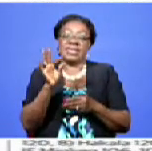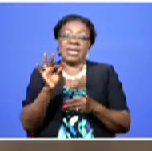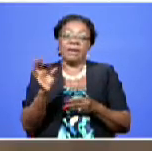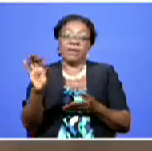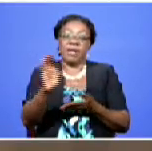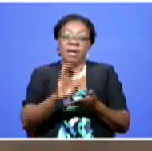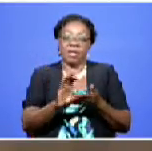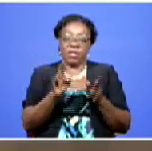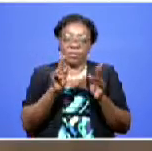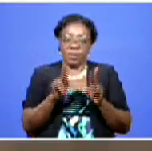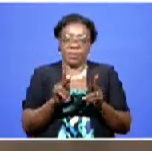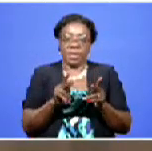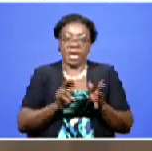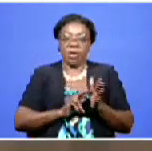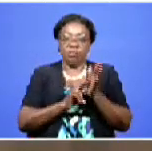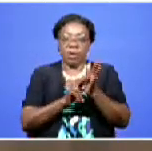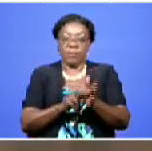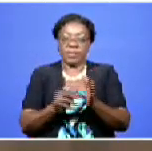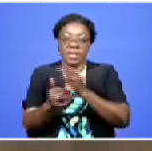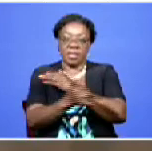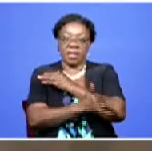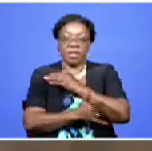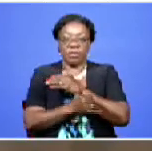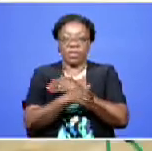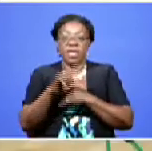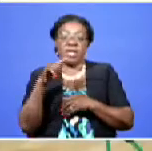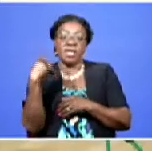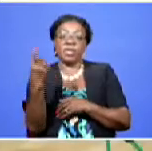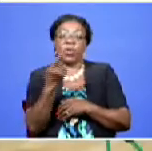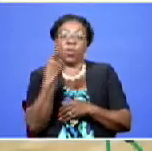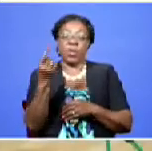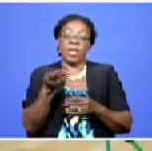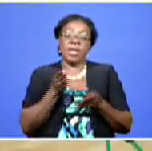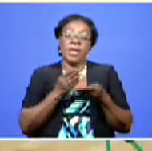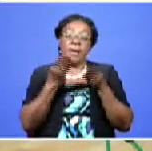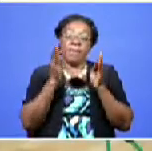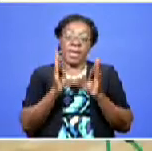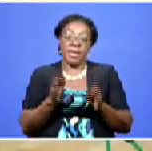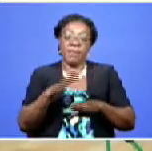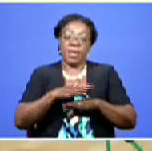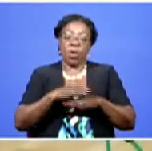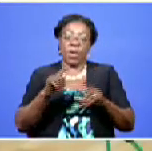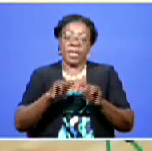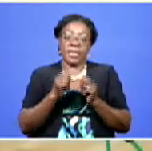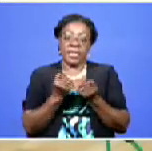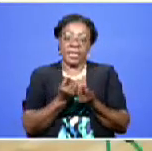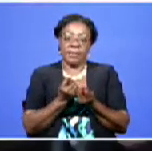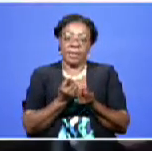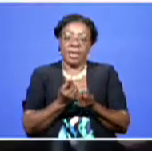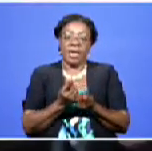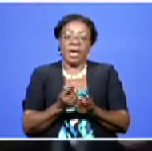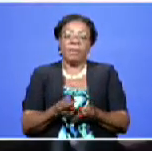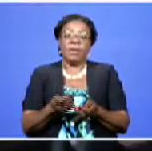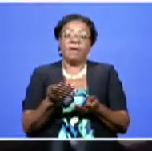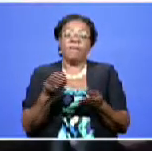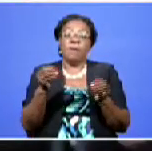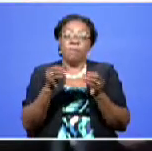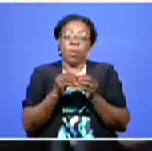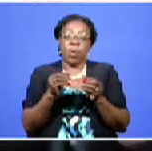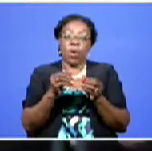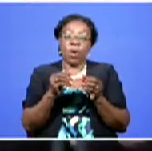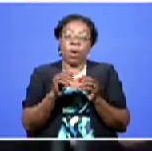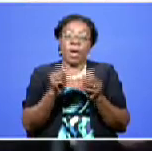that I could represent the country, being the only Bahamian on my team. I think we got about 14 more games left for the season, and